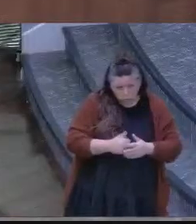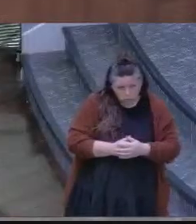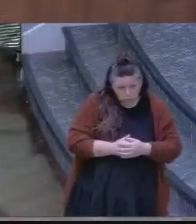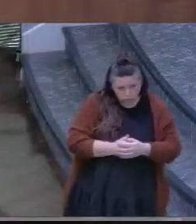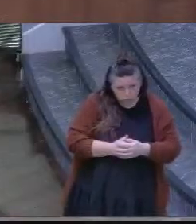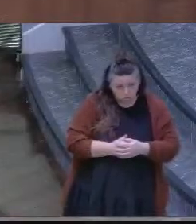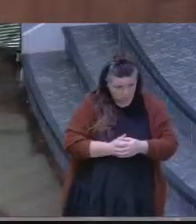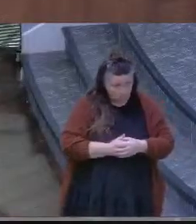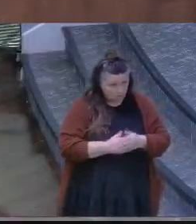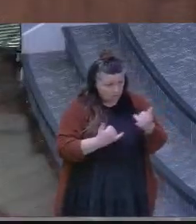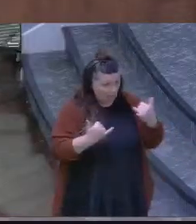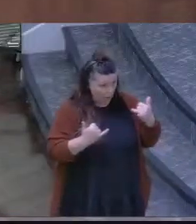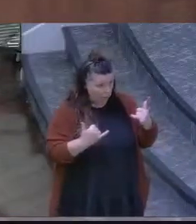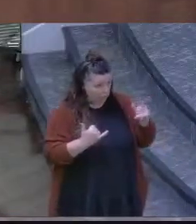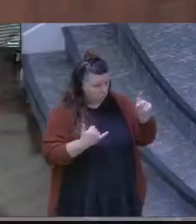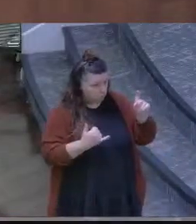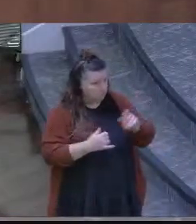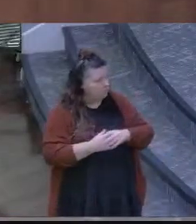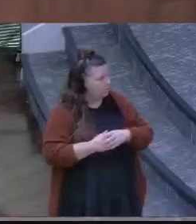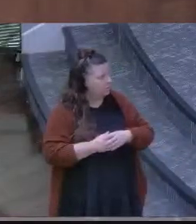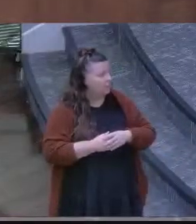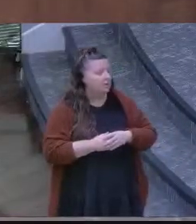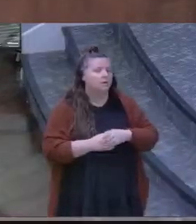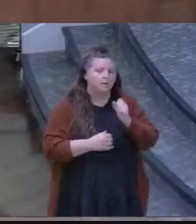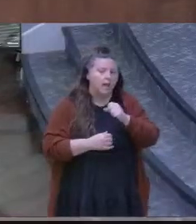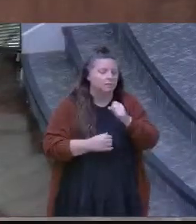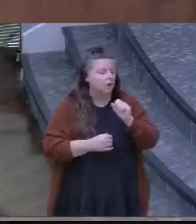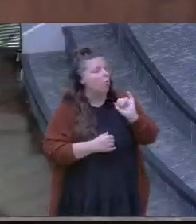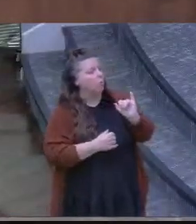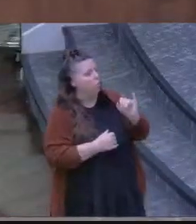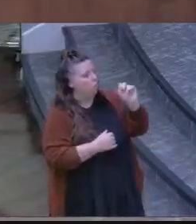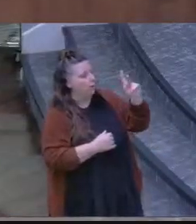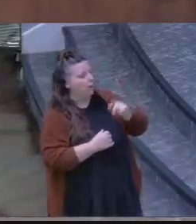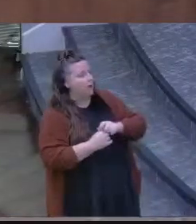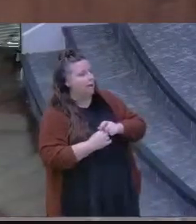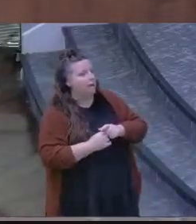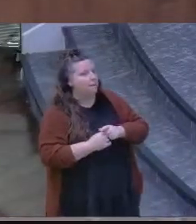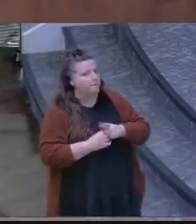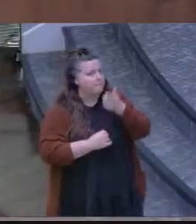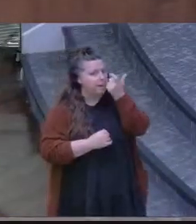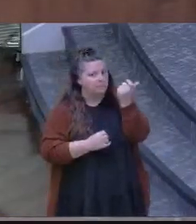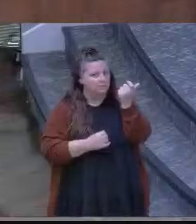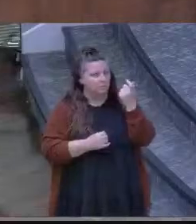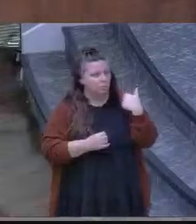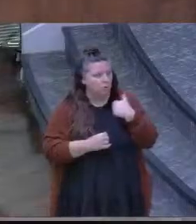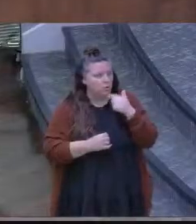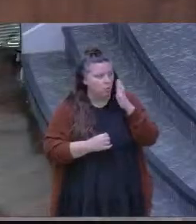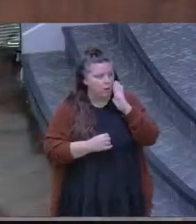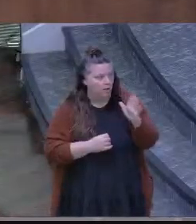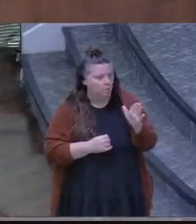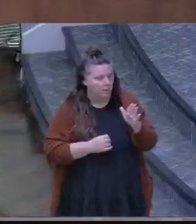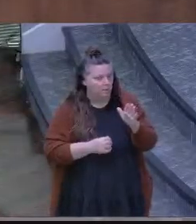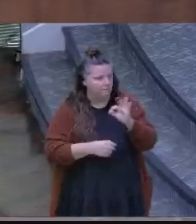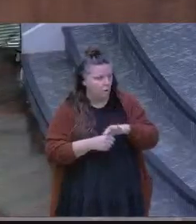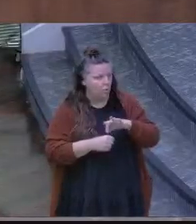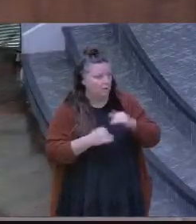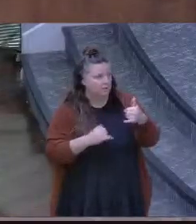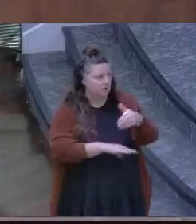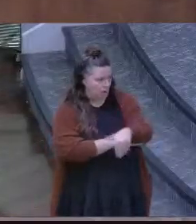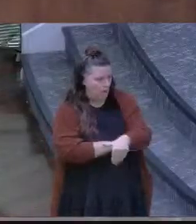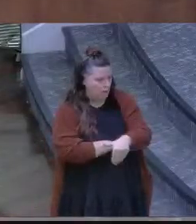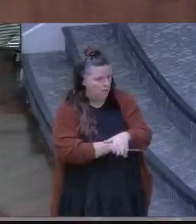You're asking for discussion now? Yes, Okay. because it will, from my understanding, this is going to go, we're going to take action on this.